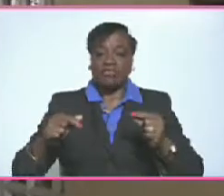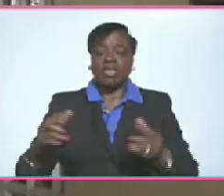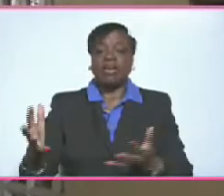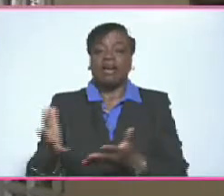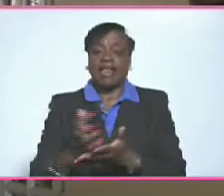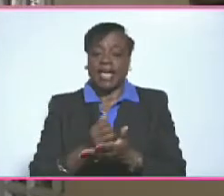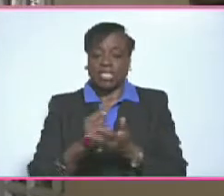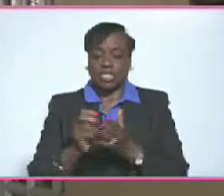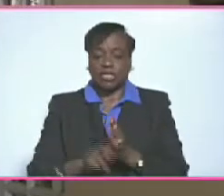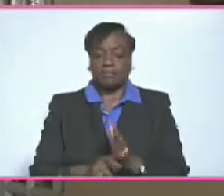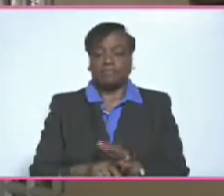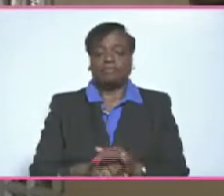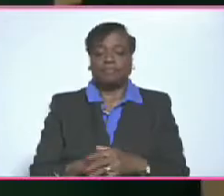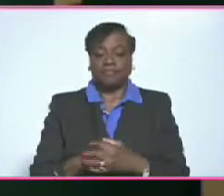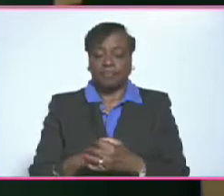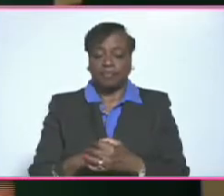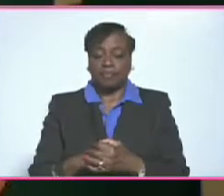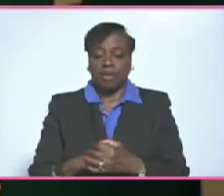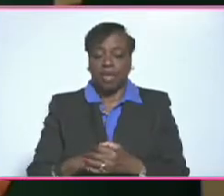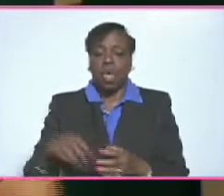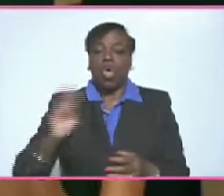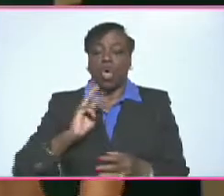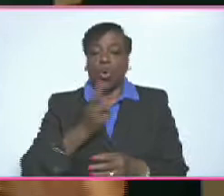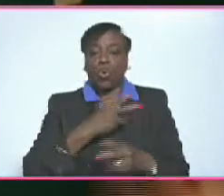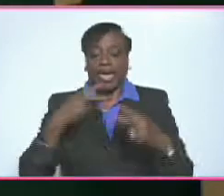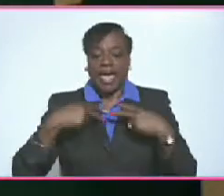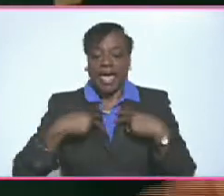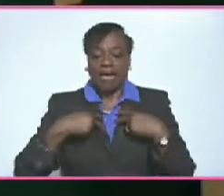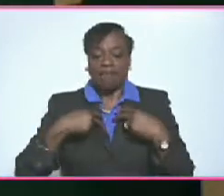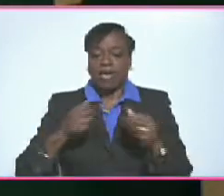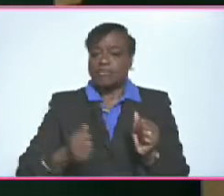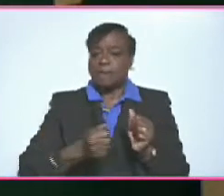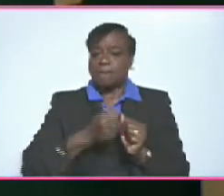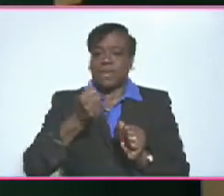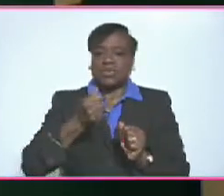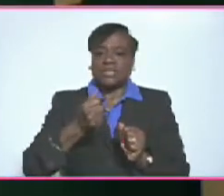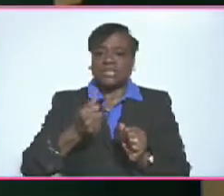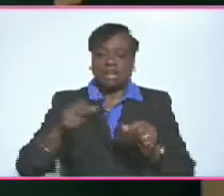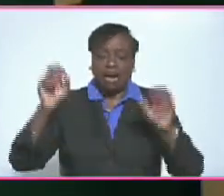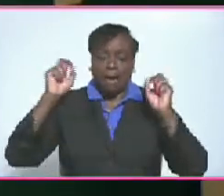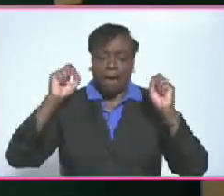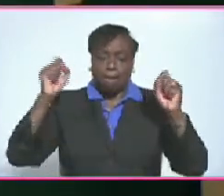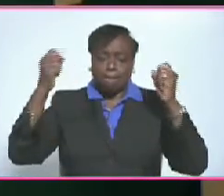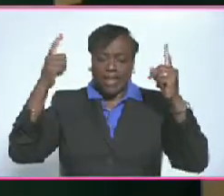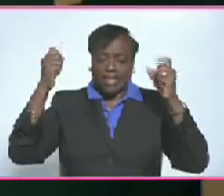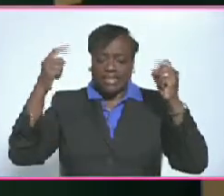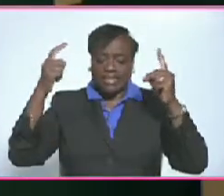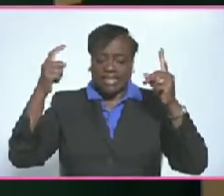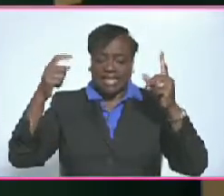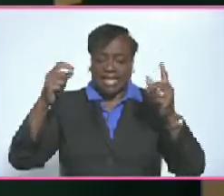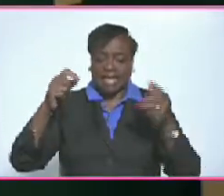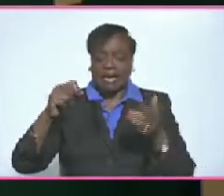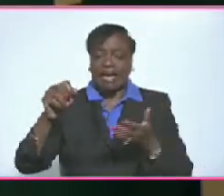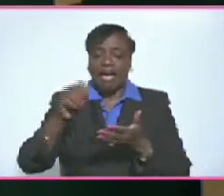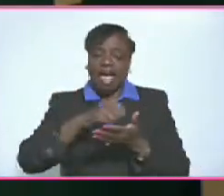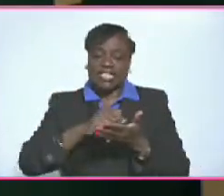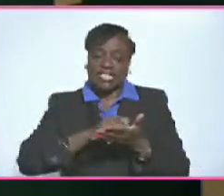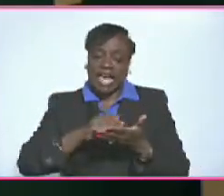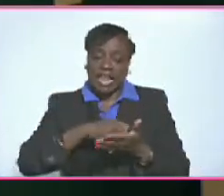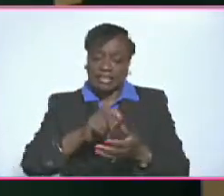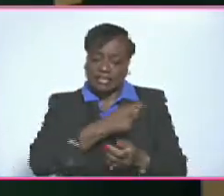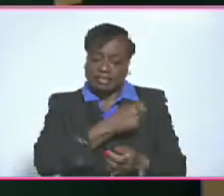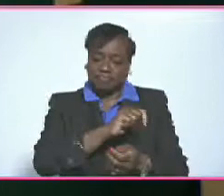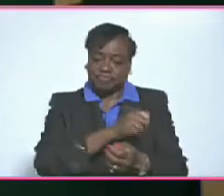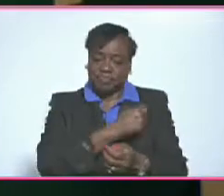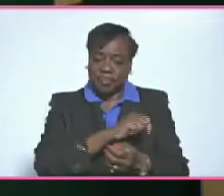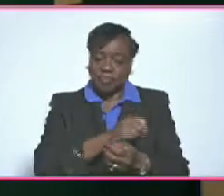the National Art Gallery. We have the most amazing artistic talent and we should be proud of our cultural heritage, and that is more than Junkanoo.